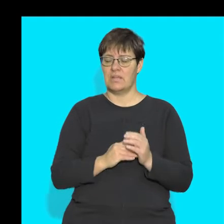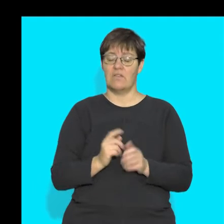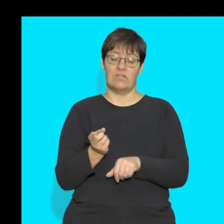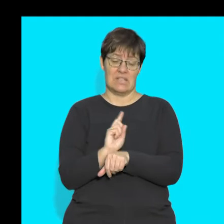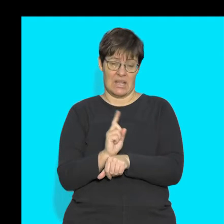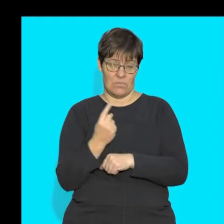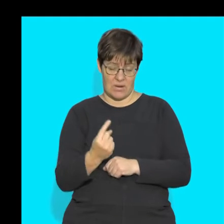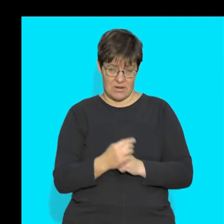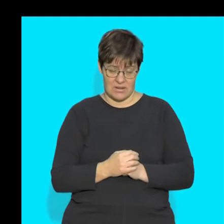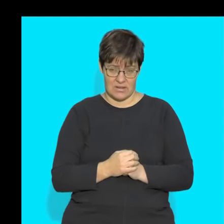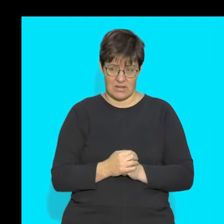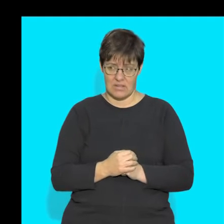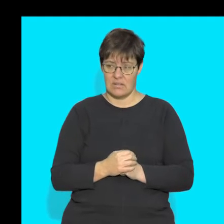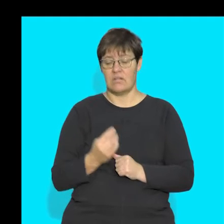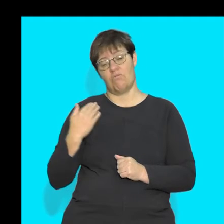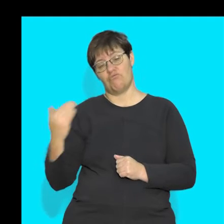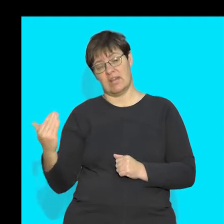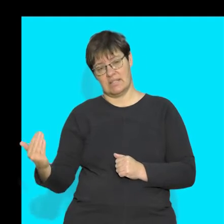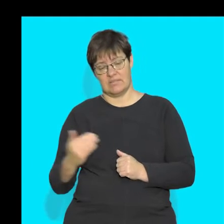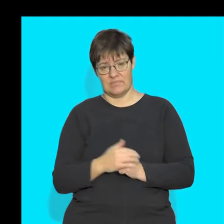second, right.